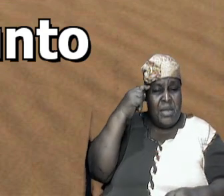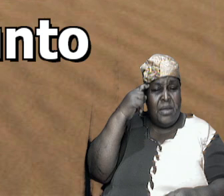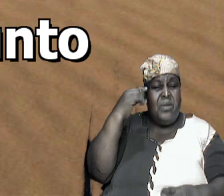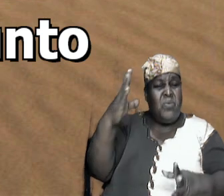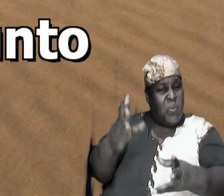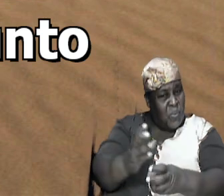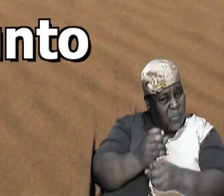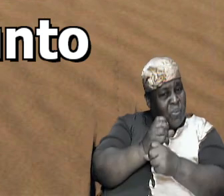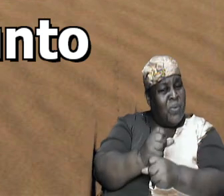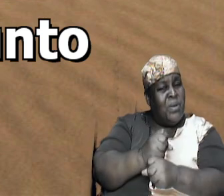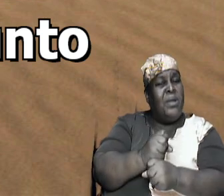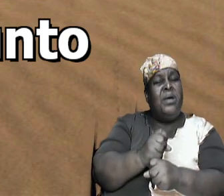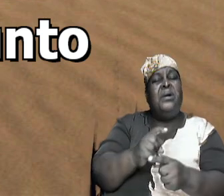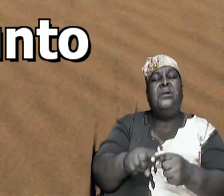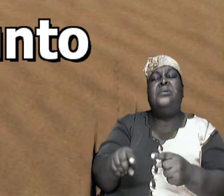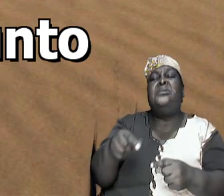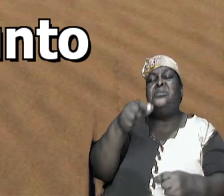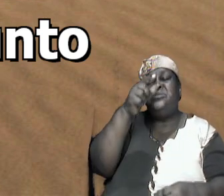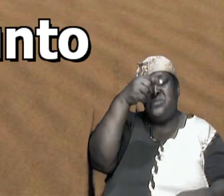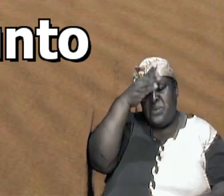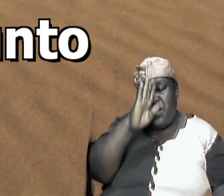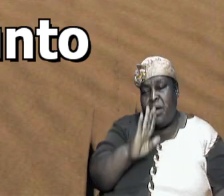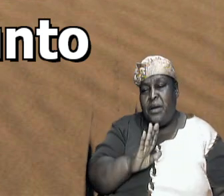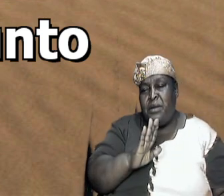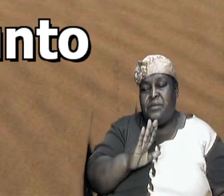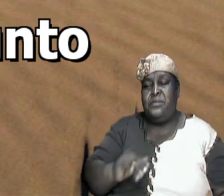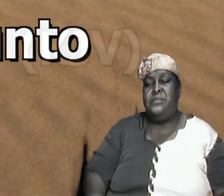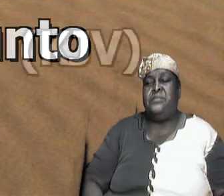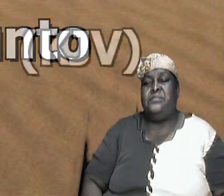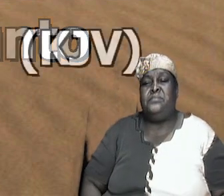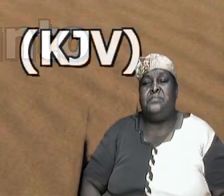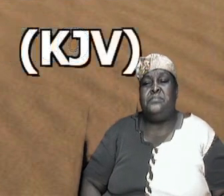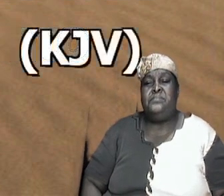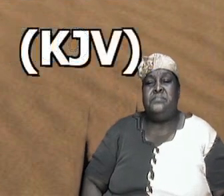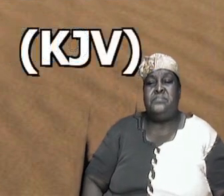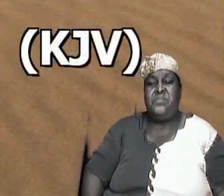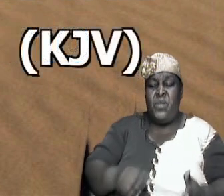that's the message that he preached. Now, listen to what the